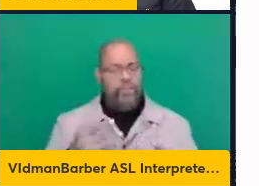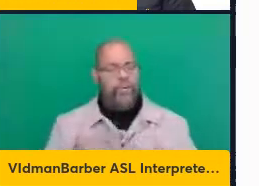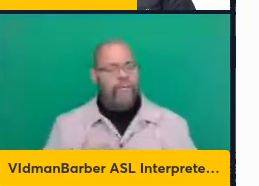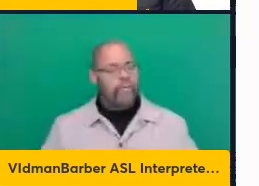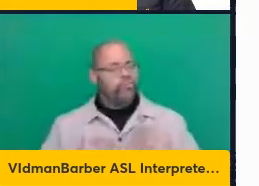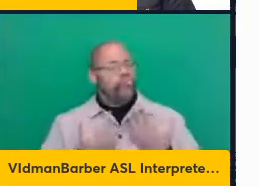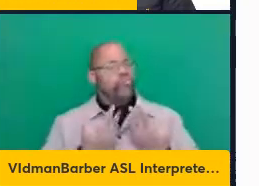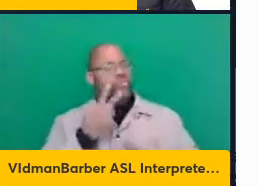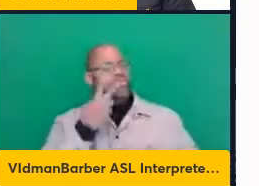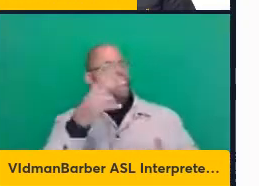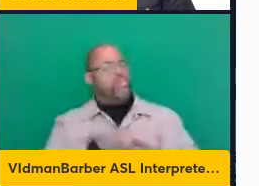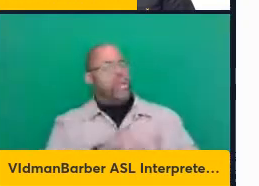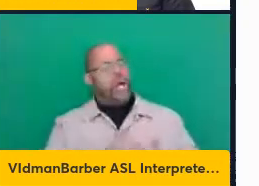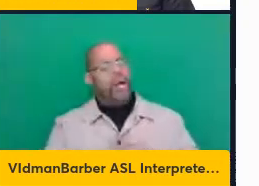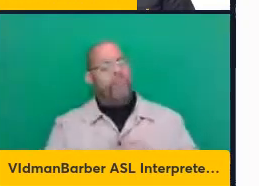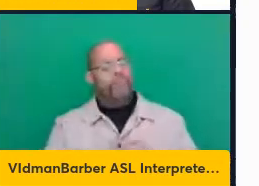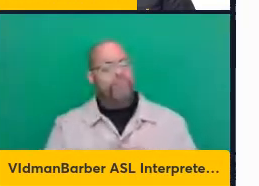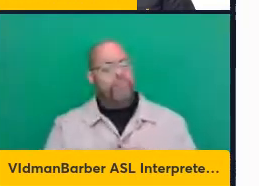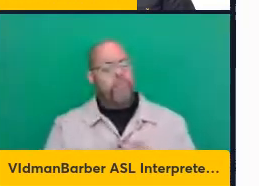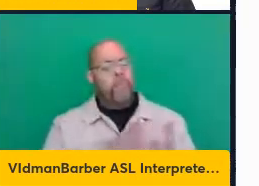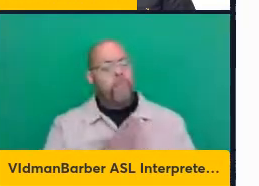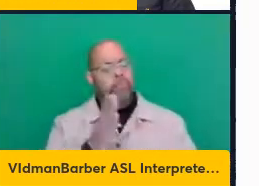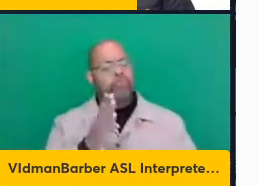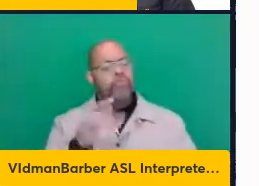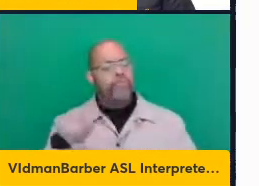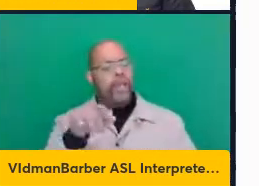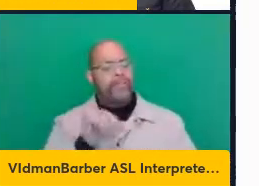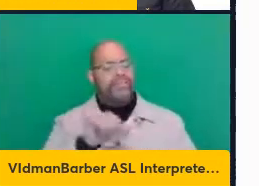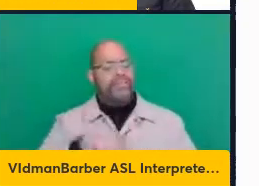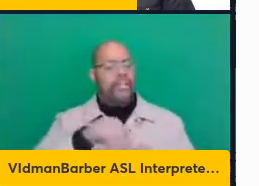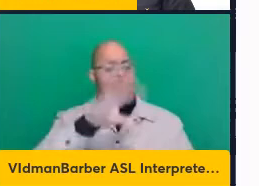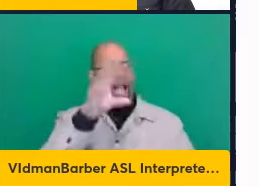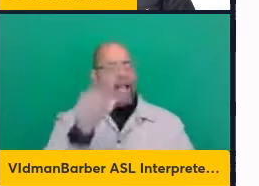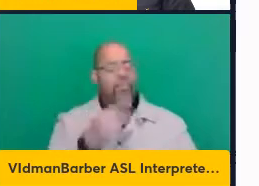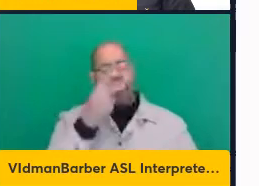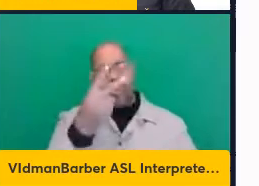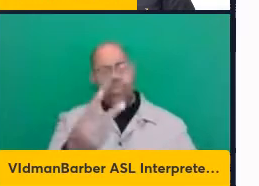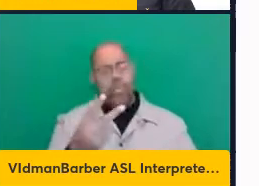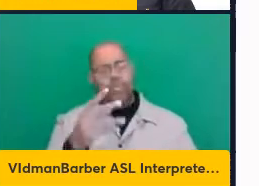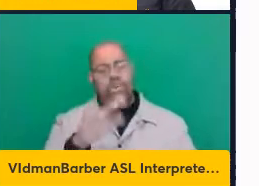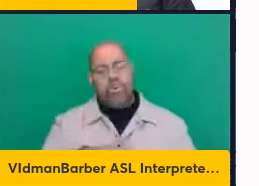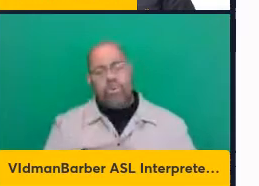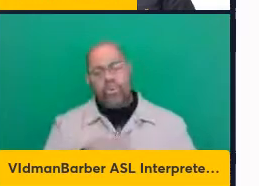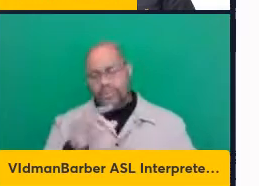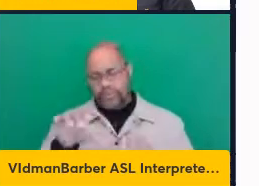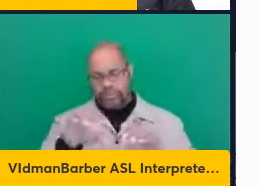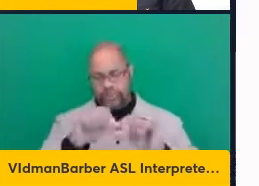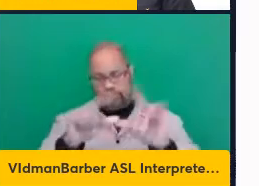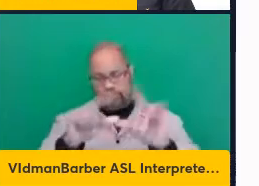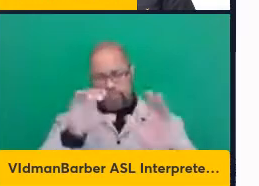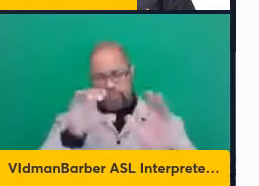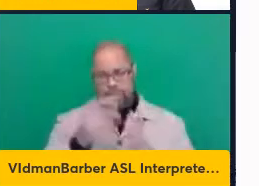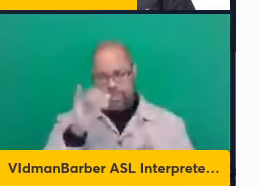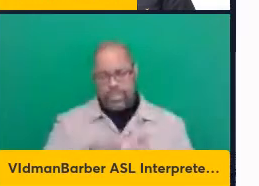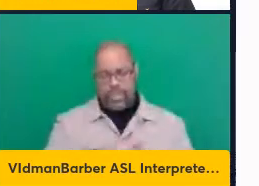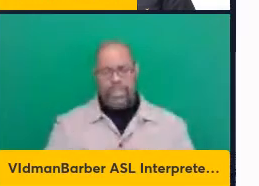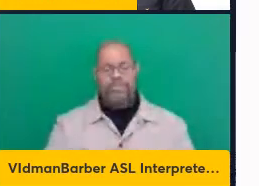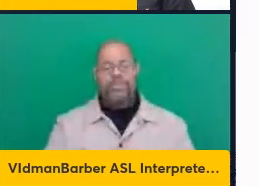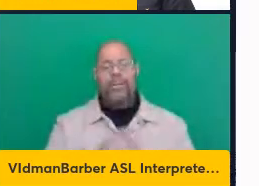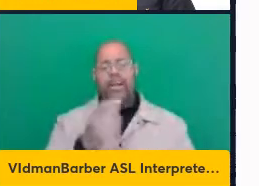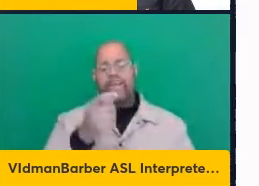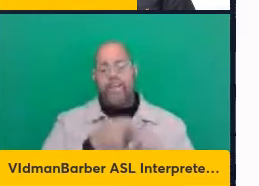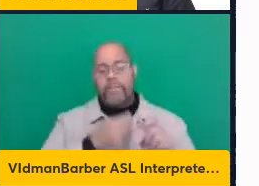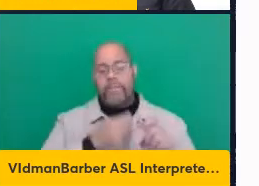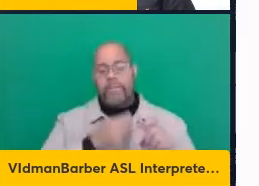that the majority of them have stayed on the continent. If you look on the right-hand side, you see that out of the